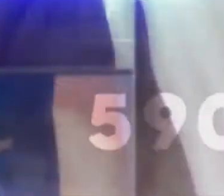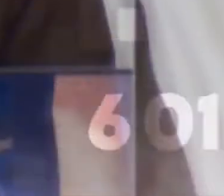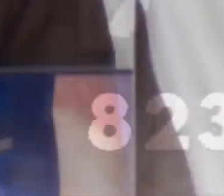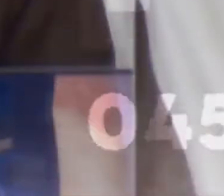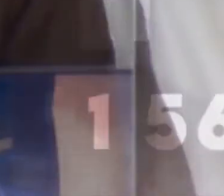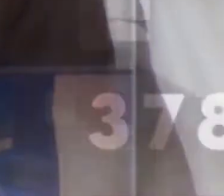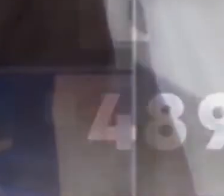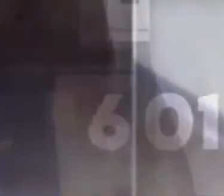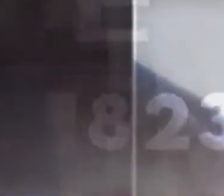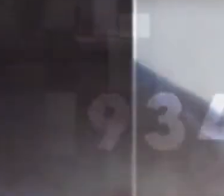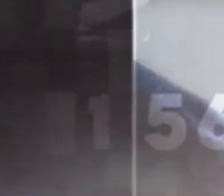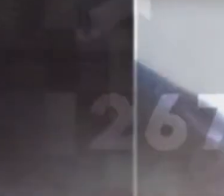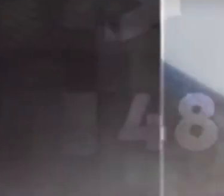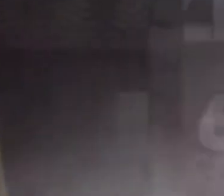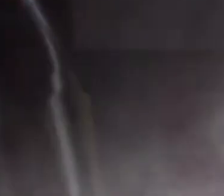Thank you.